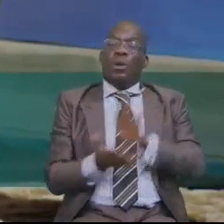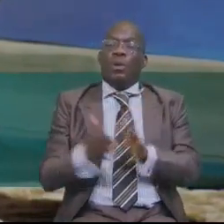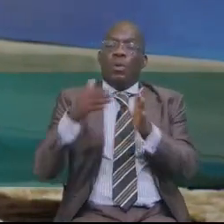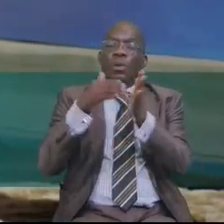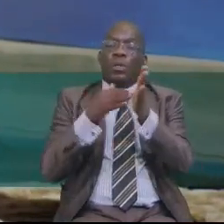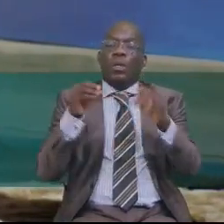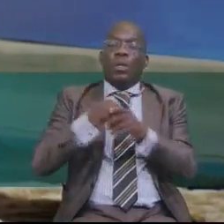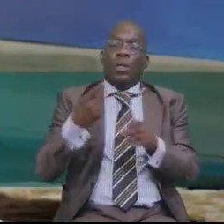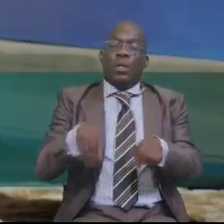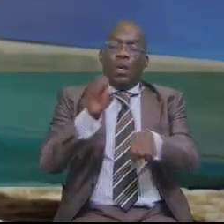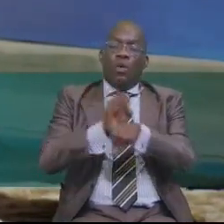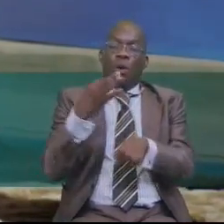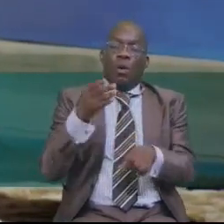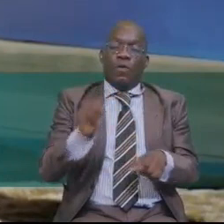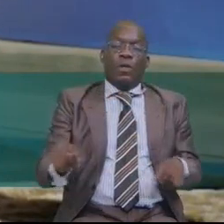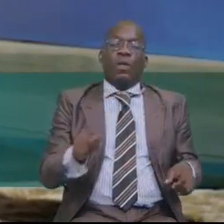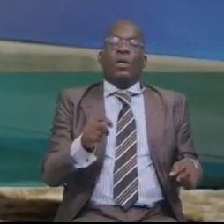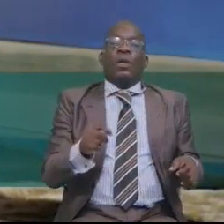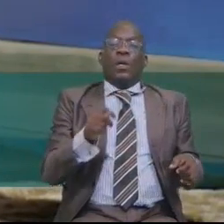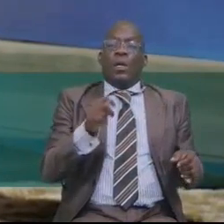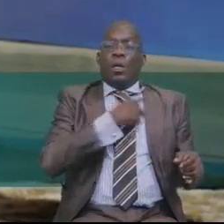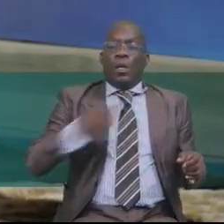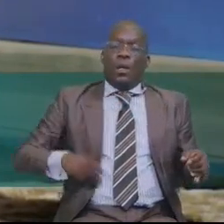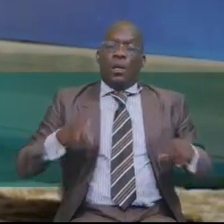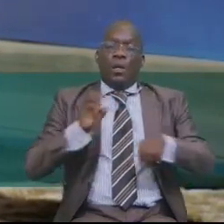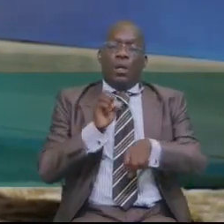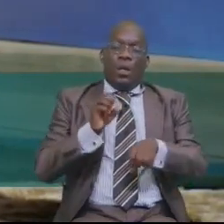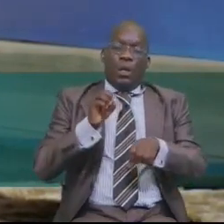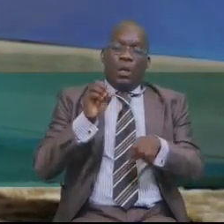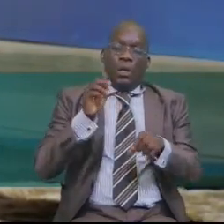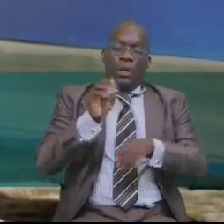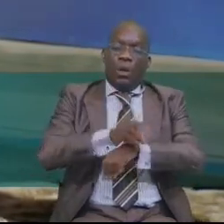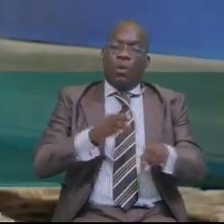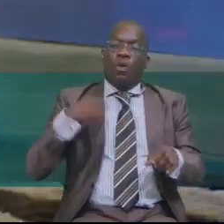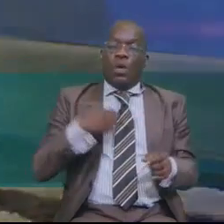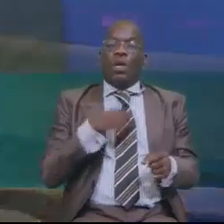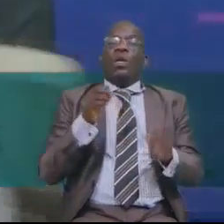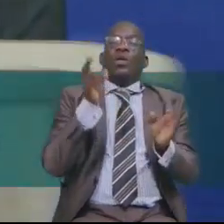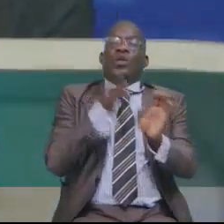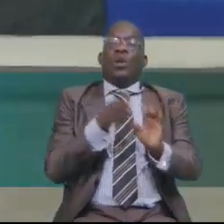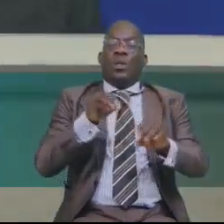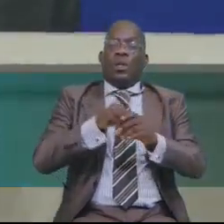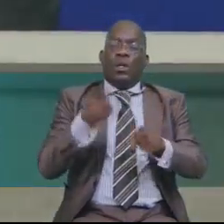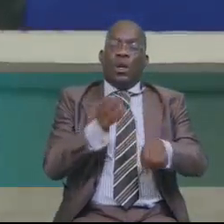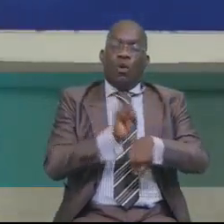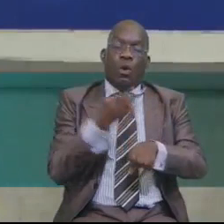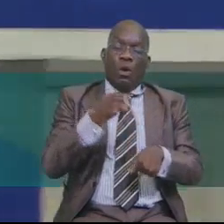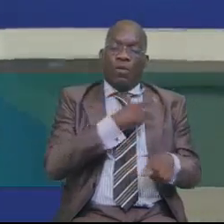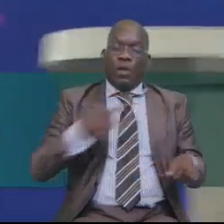kingdom. We engage in the work of the kingdom, and now we would expand the